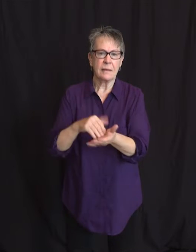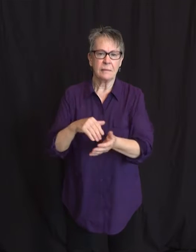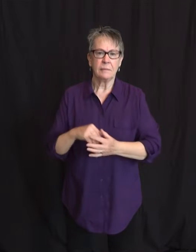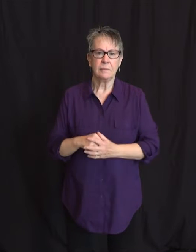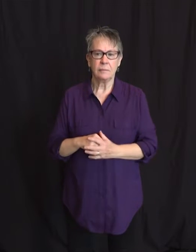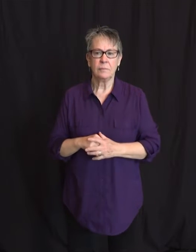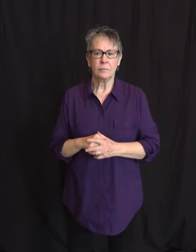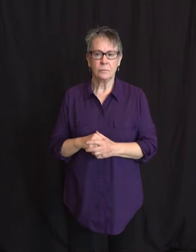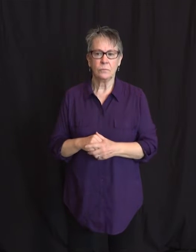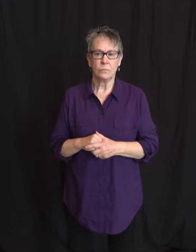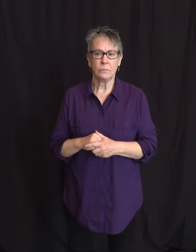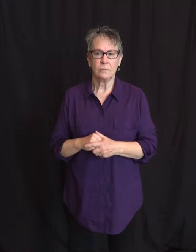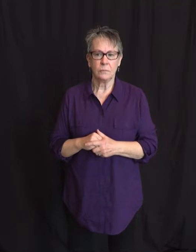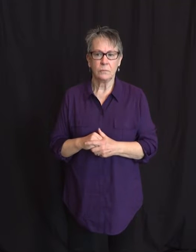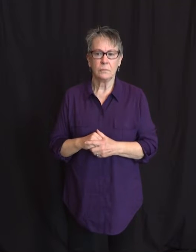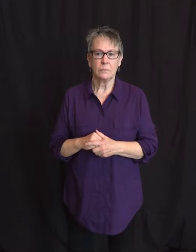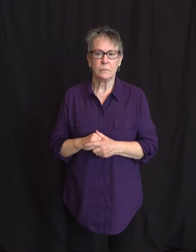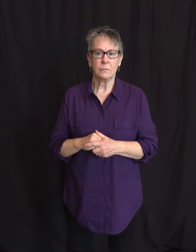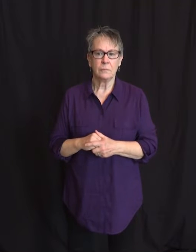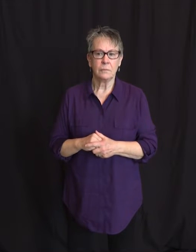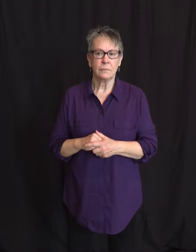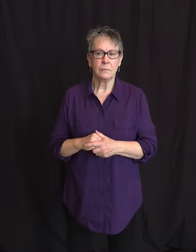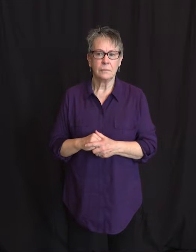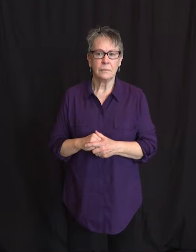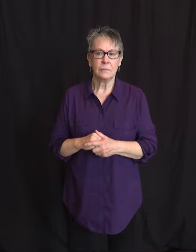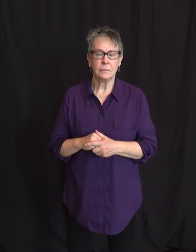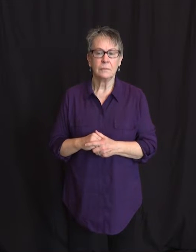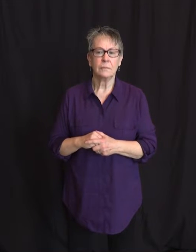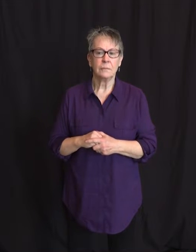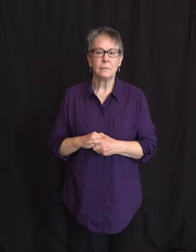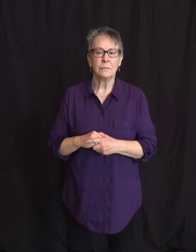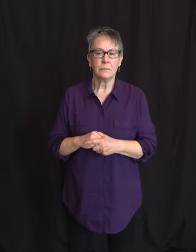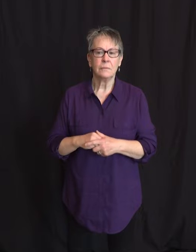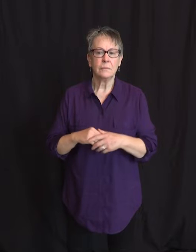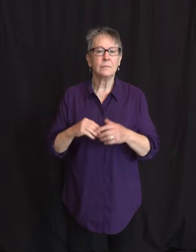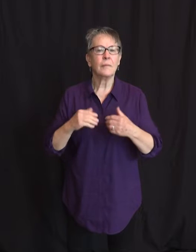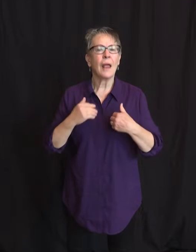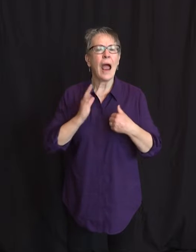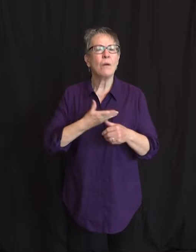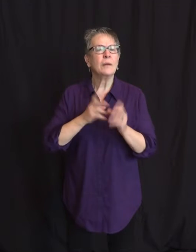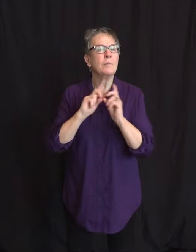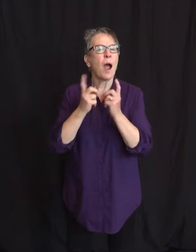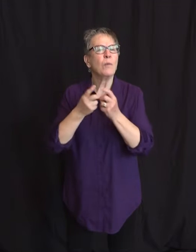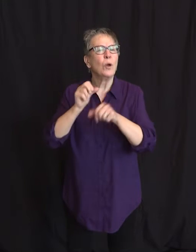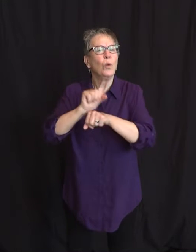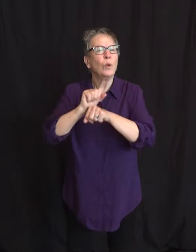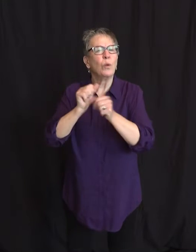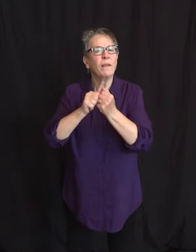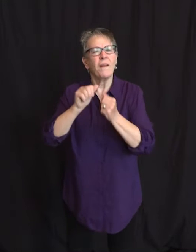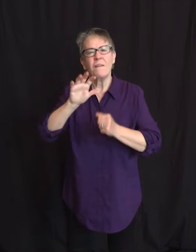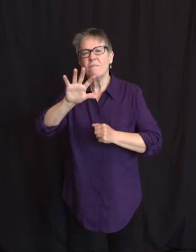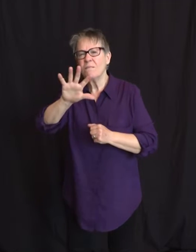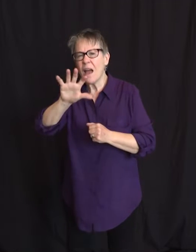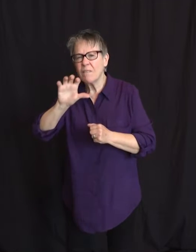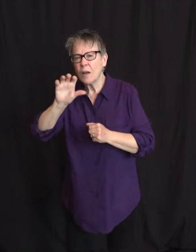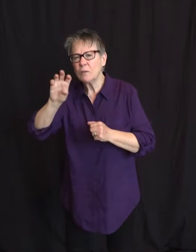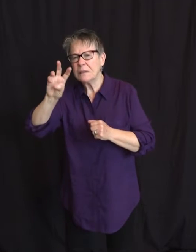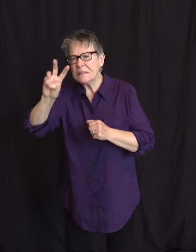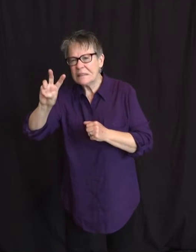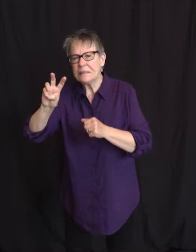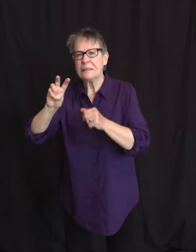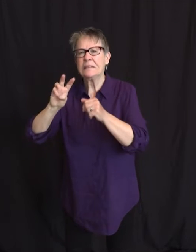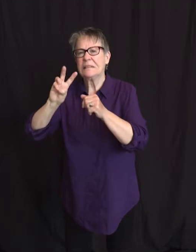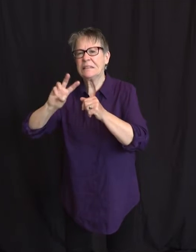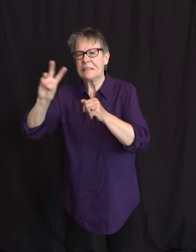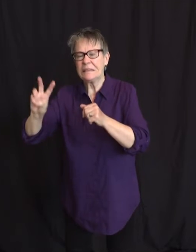half with mayors, with city council people, with freeholders, with people who chair various boards